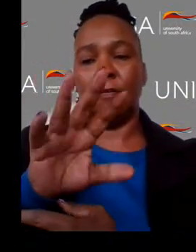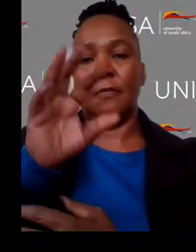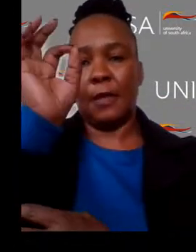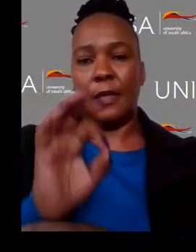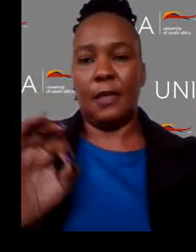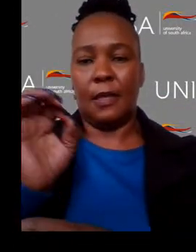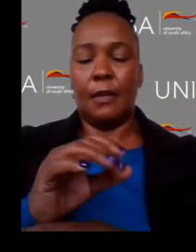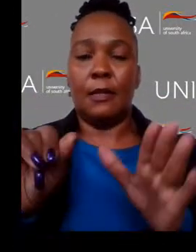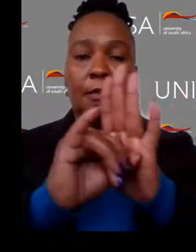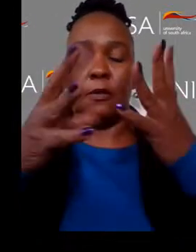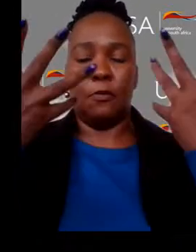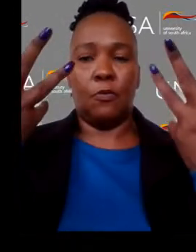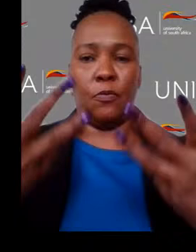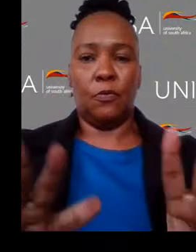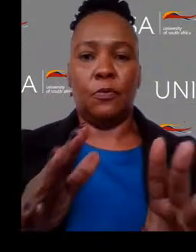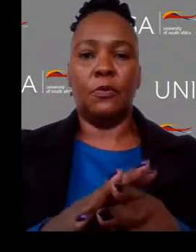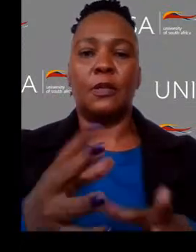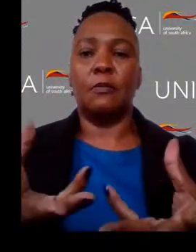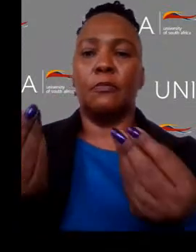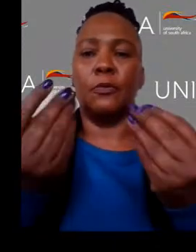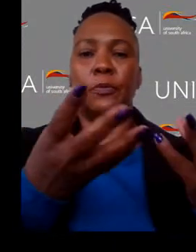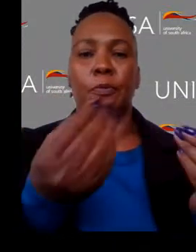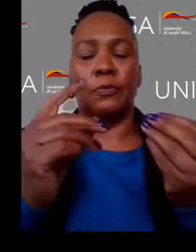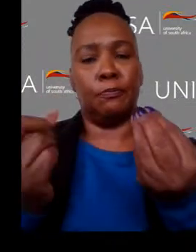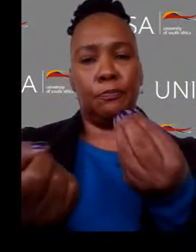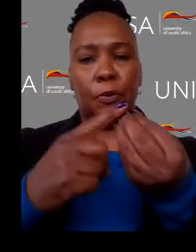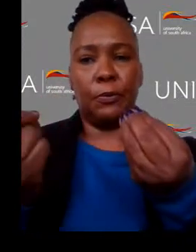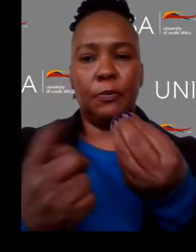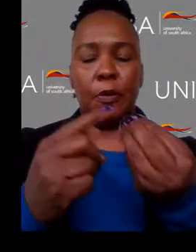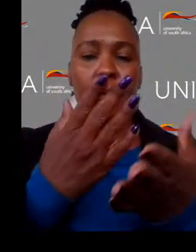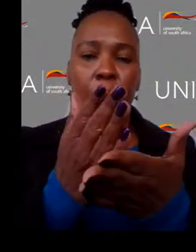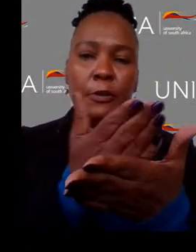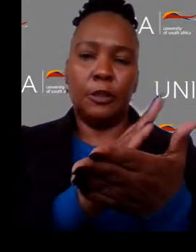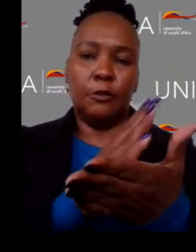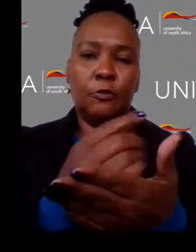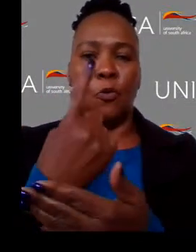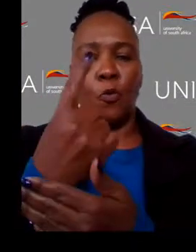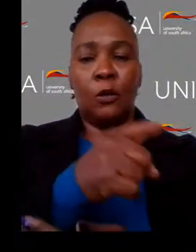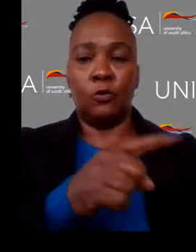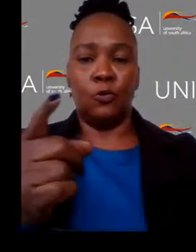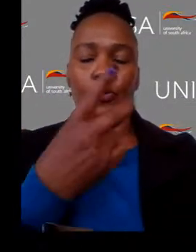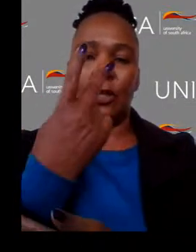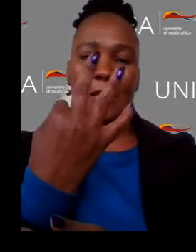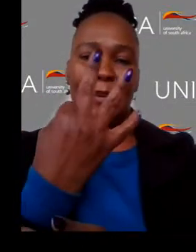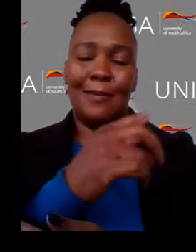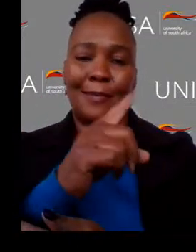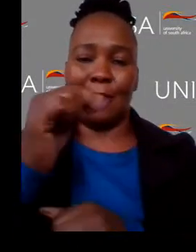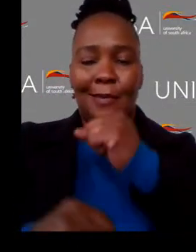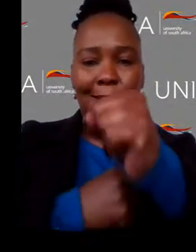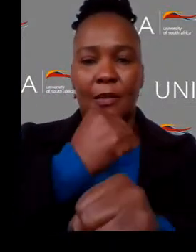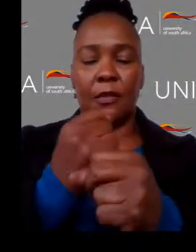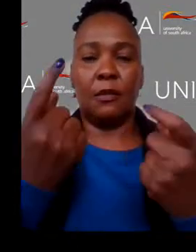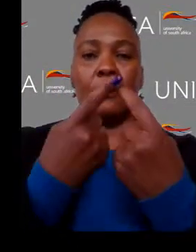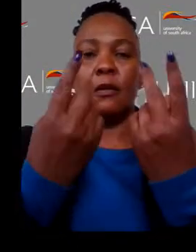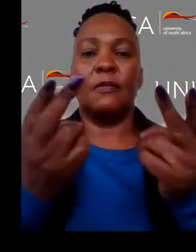been identified have received sanctions of between 1 to 3 years from the